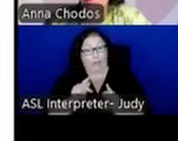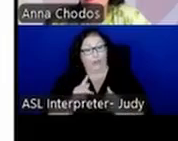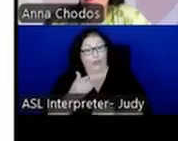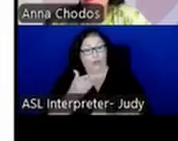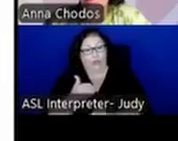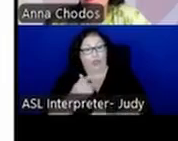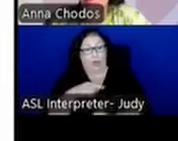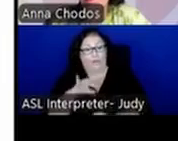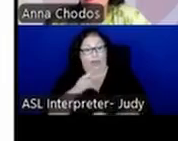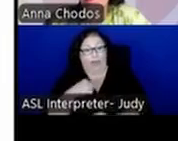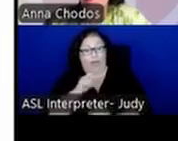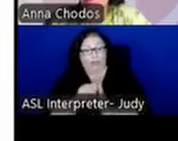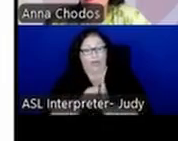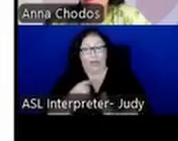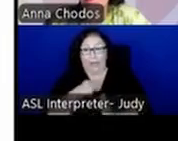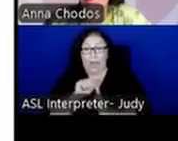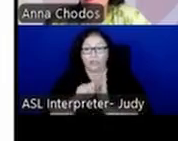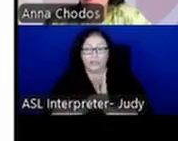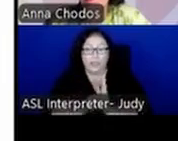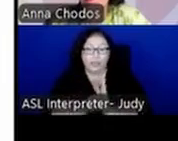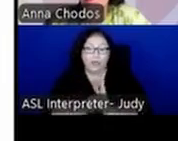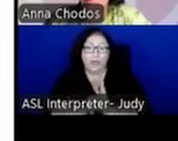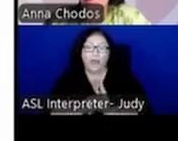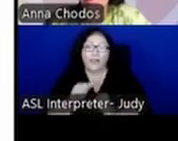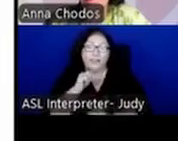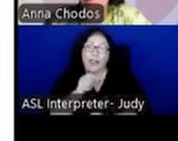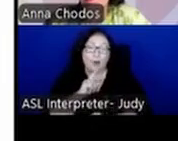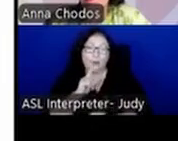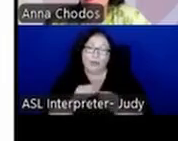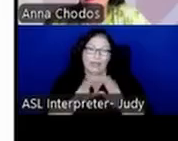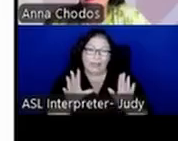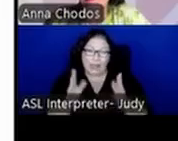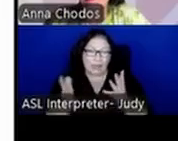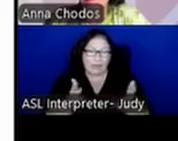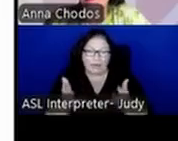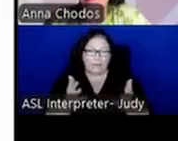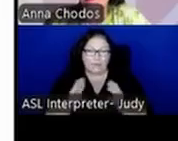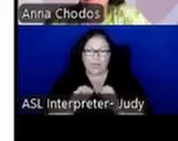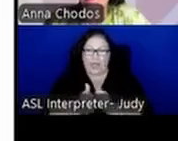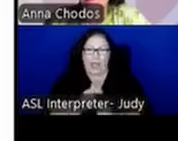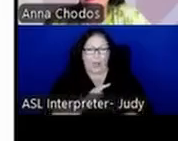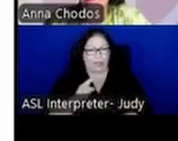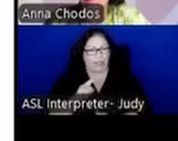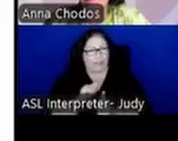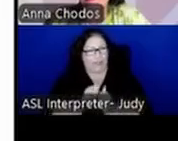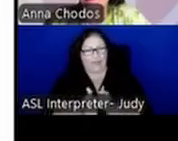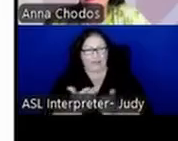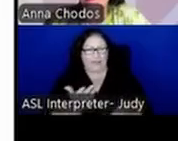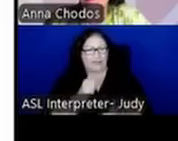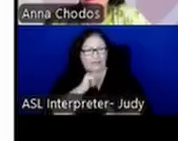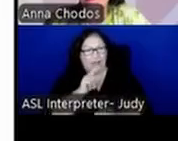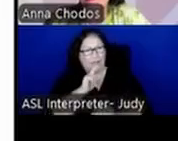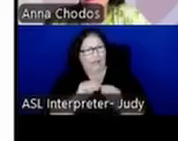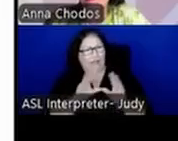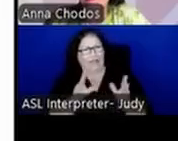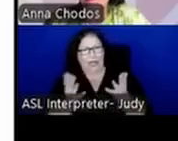it's not really clear how legislation is passed, but it's not really clear how this is being implemented across